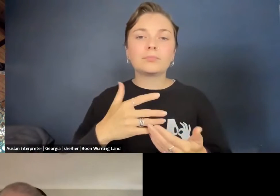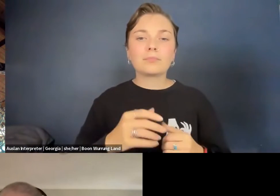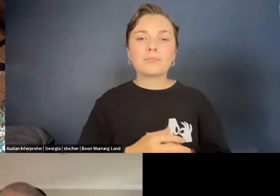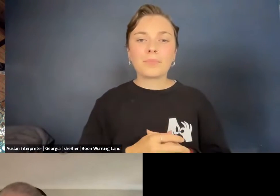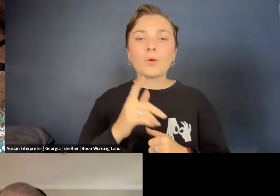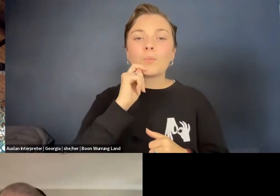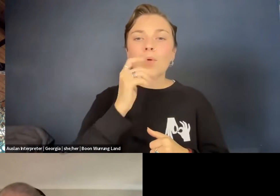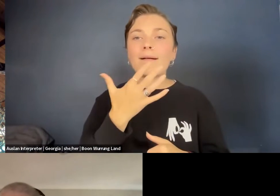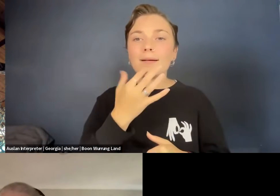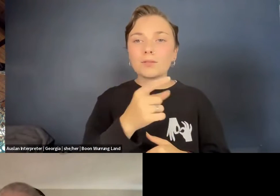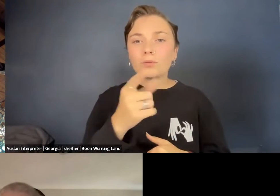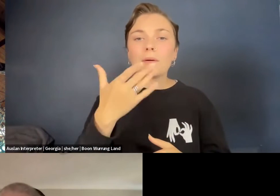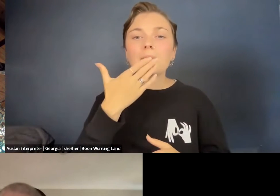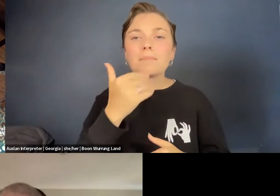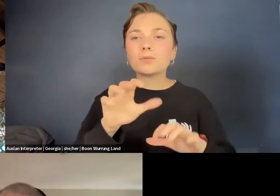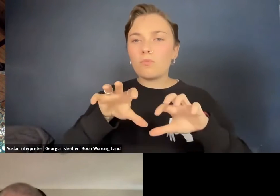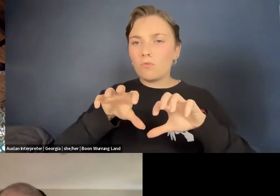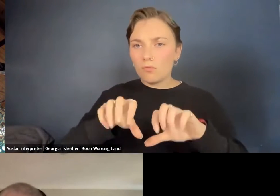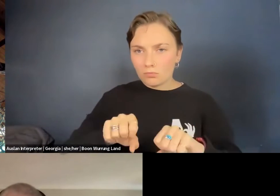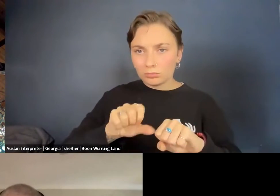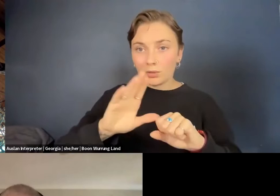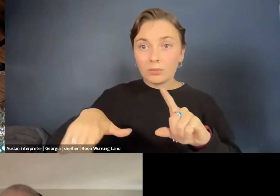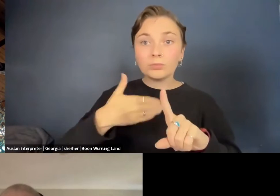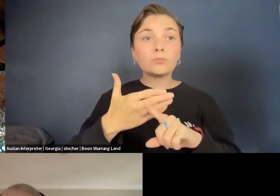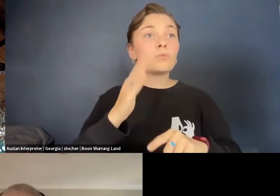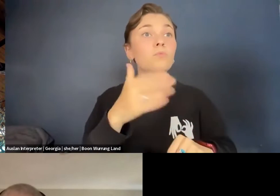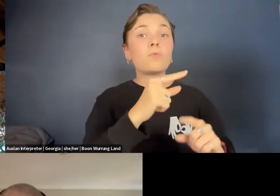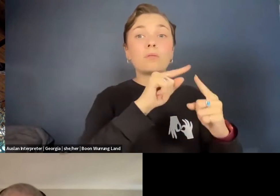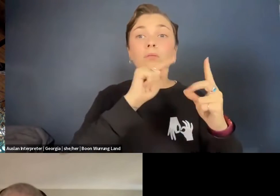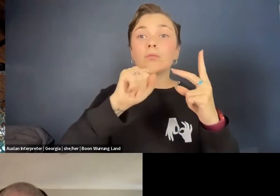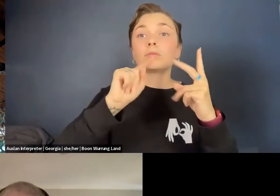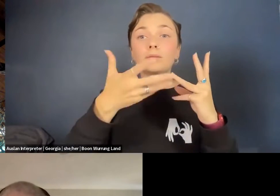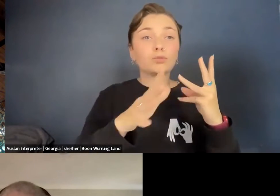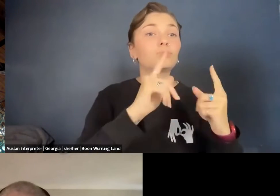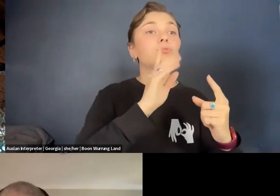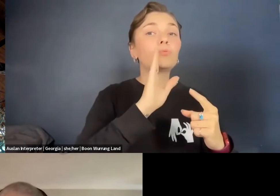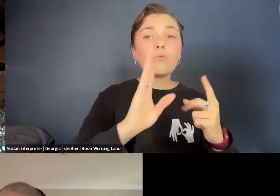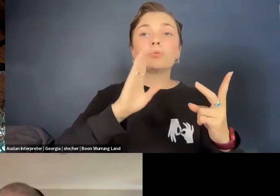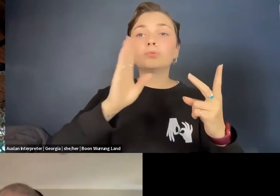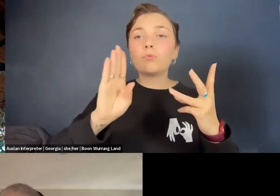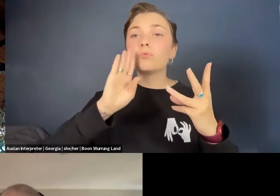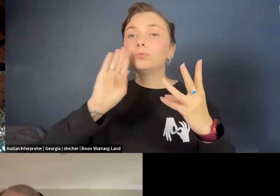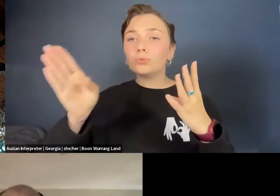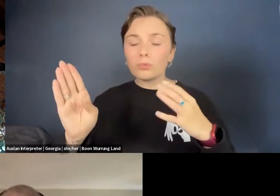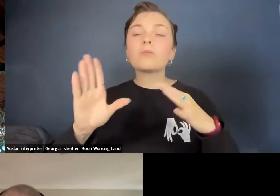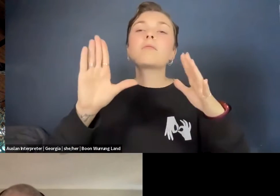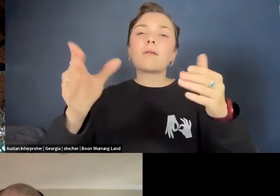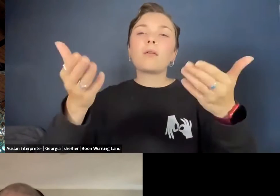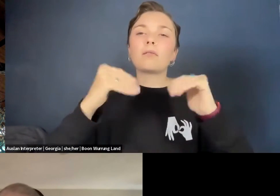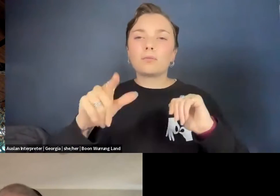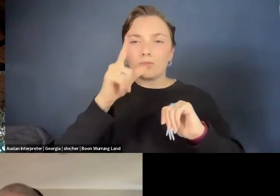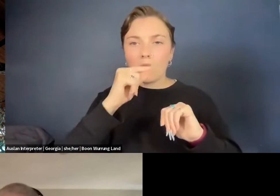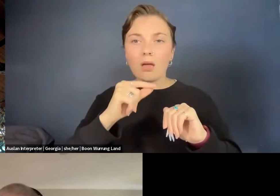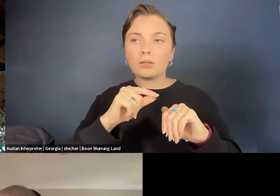and we're going to ask you to just hold back until everybody in the panel has had a chance to say a few words, and then feel free